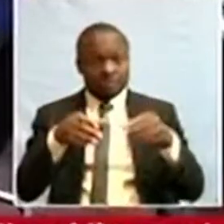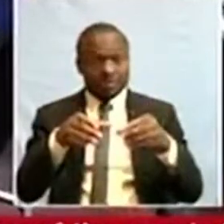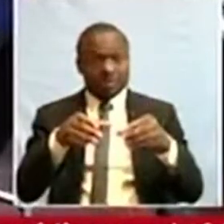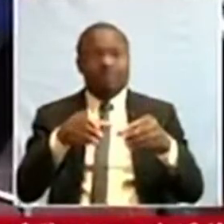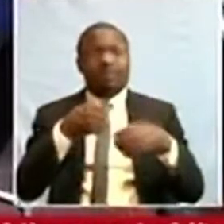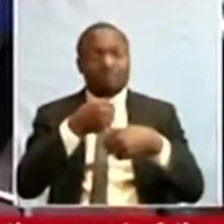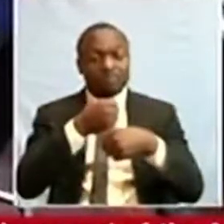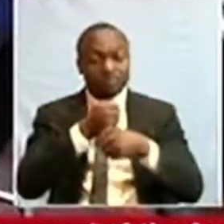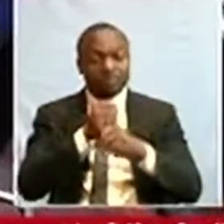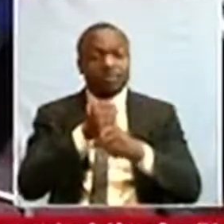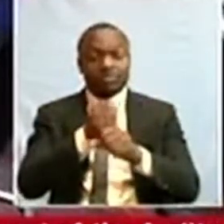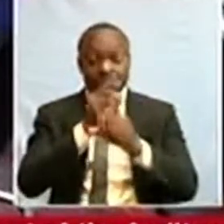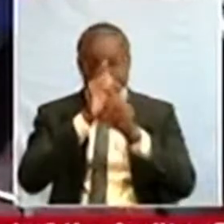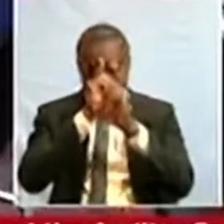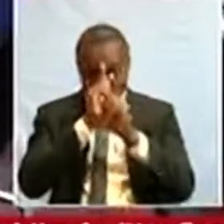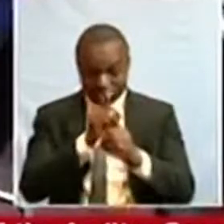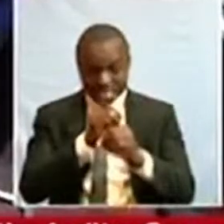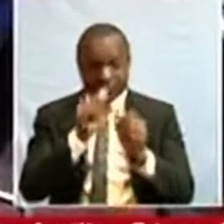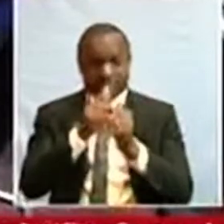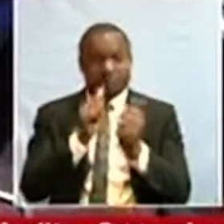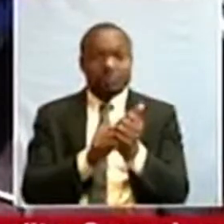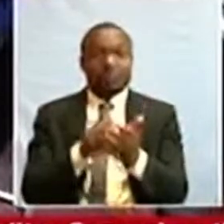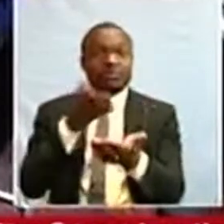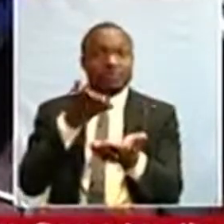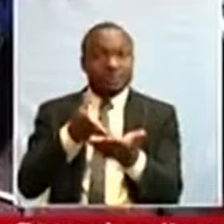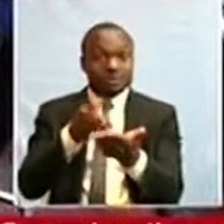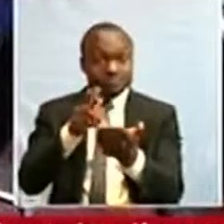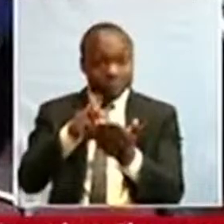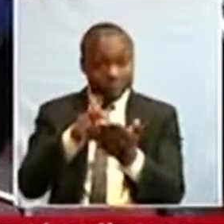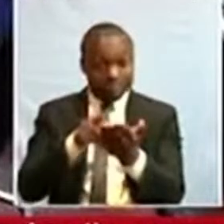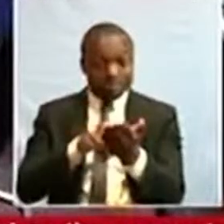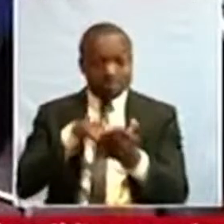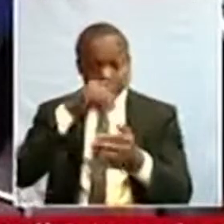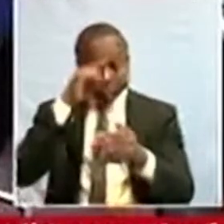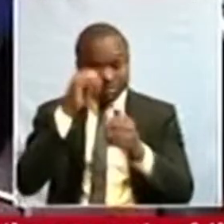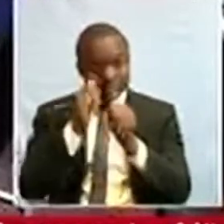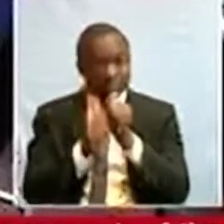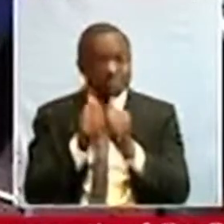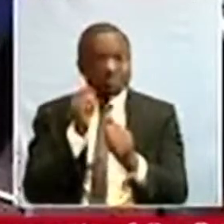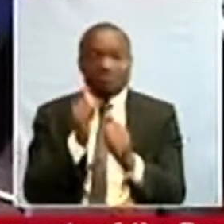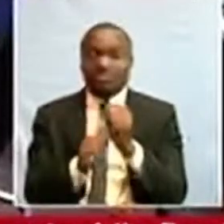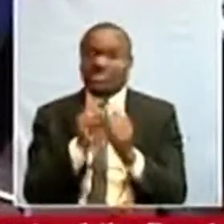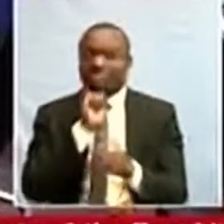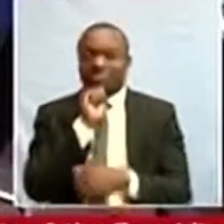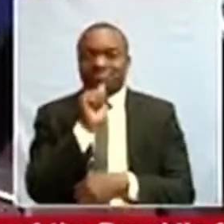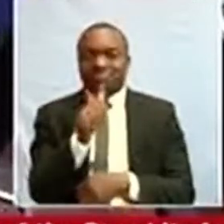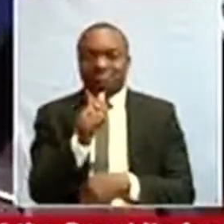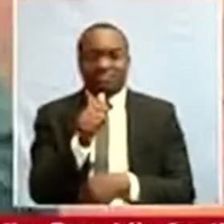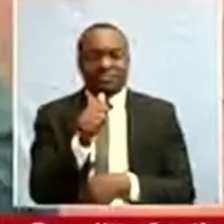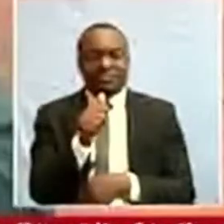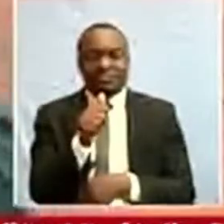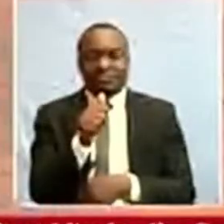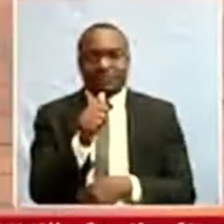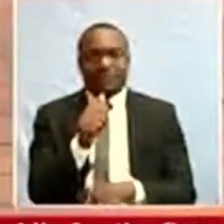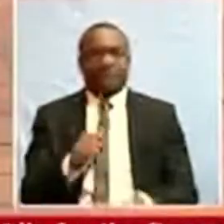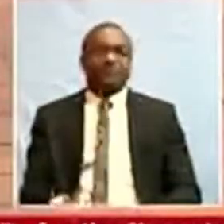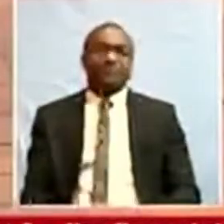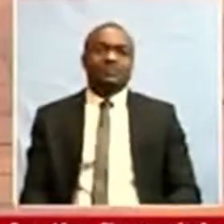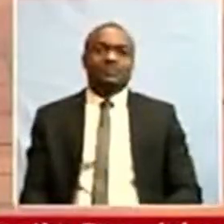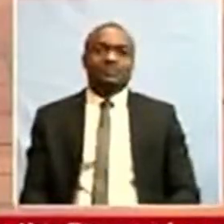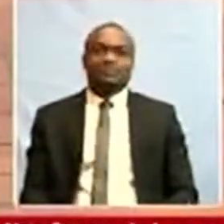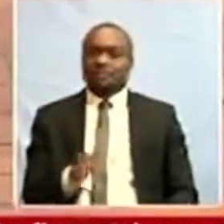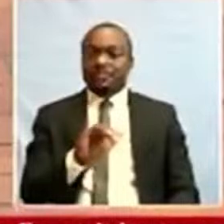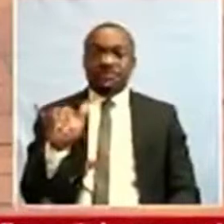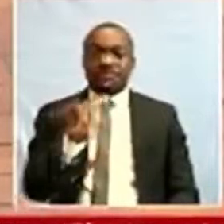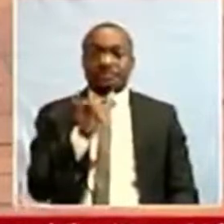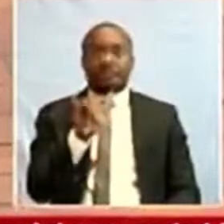make a decision regarding this report, because it is not the